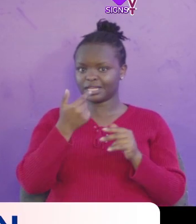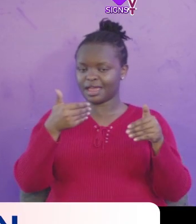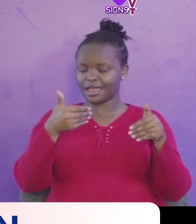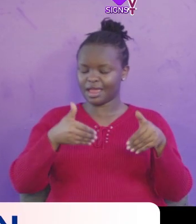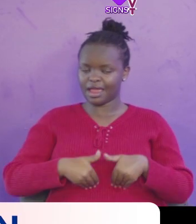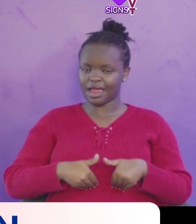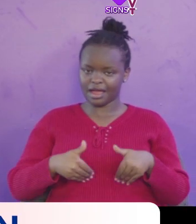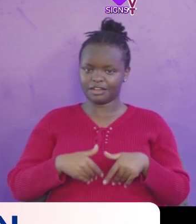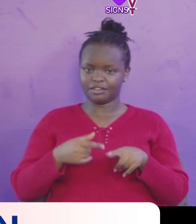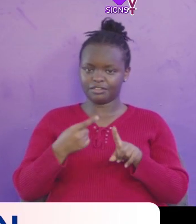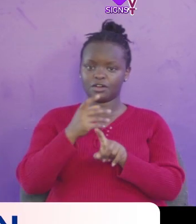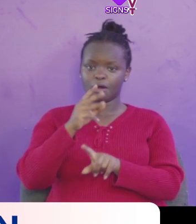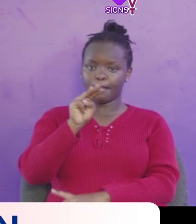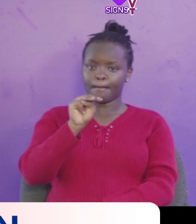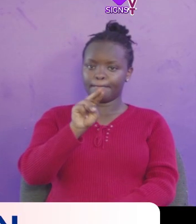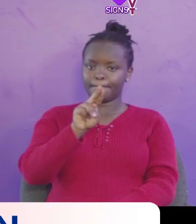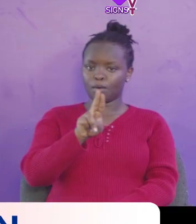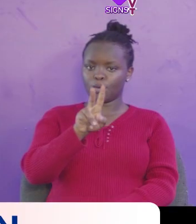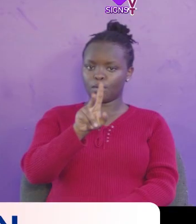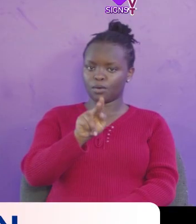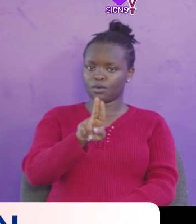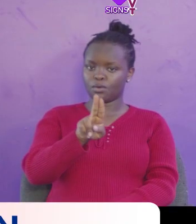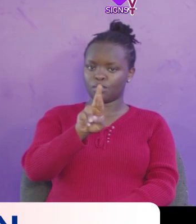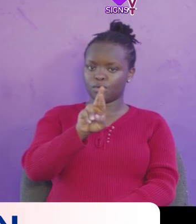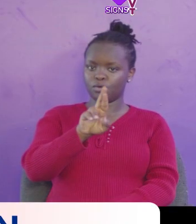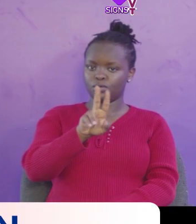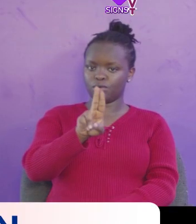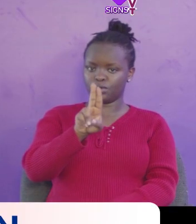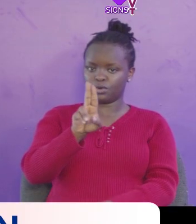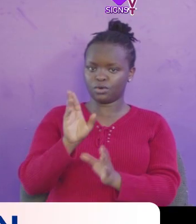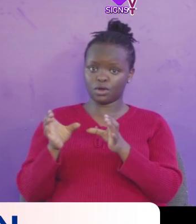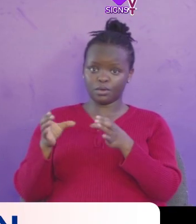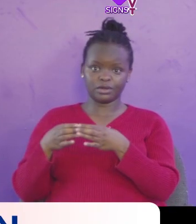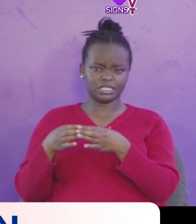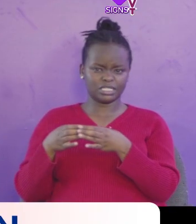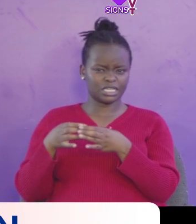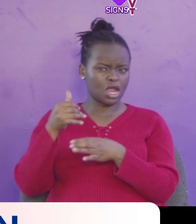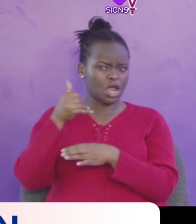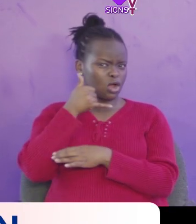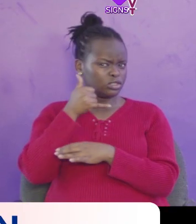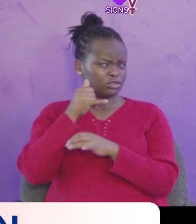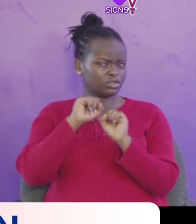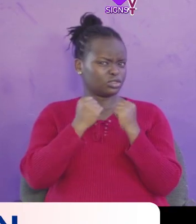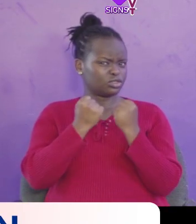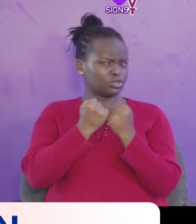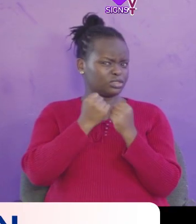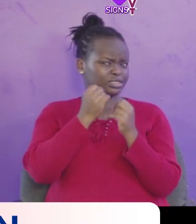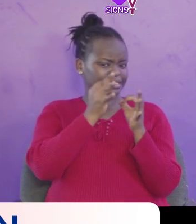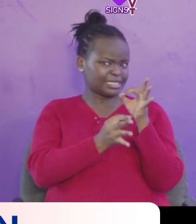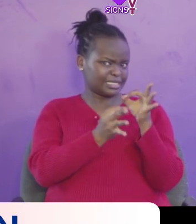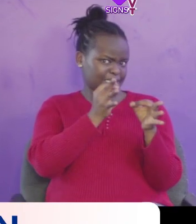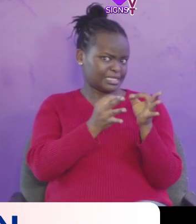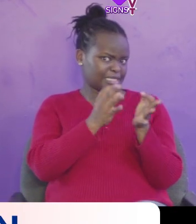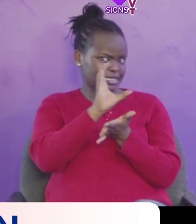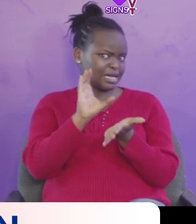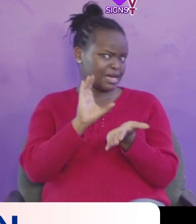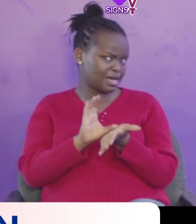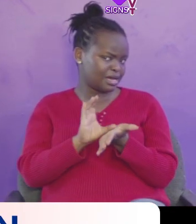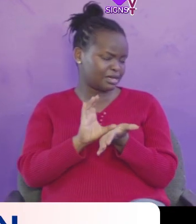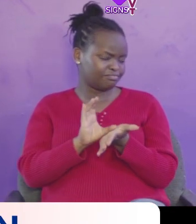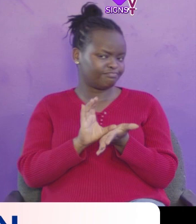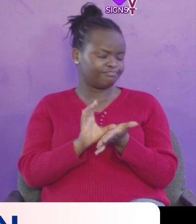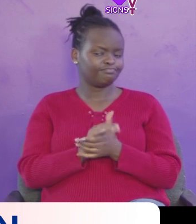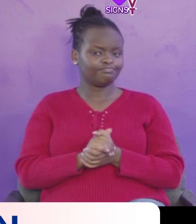from Mukuru Community. Is it called Social Justice Center? Community Justice Center. Mukuru